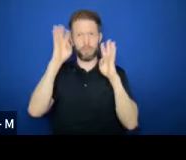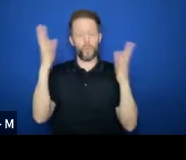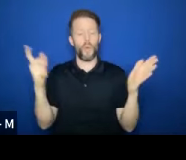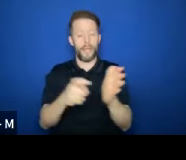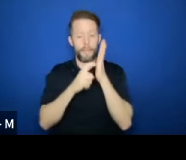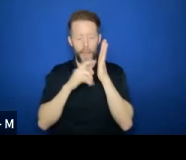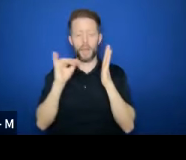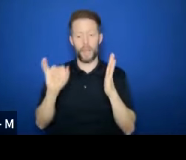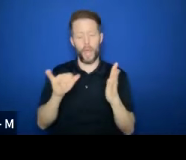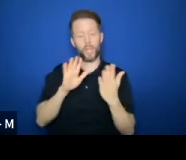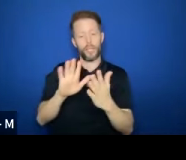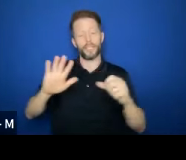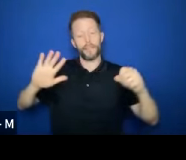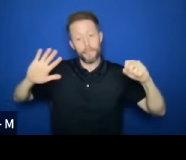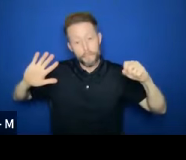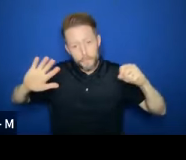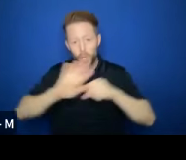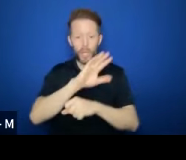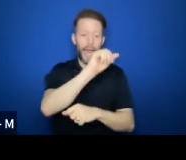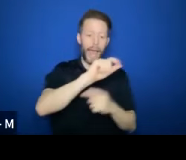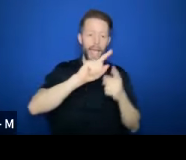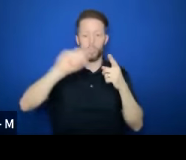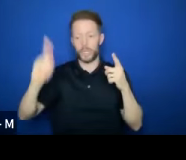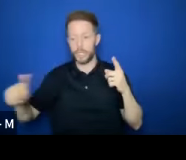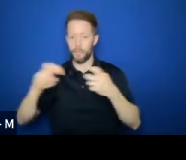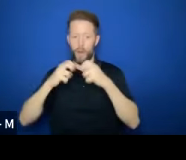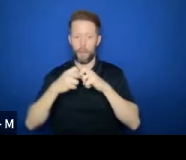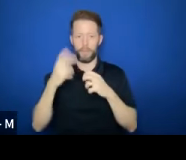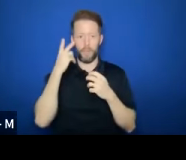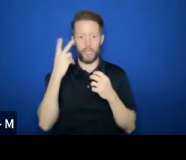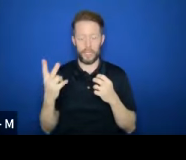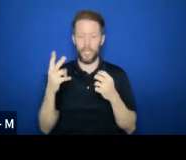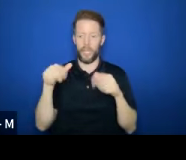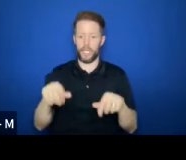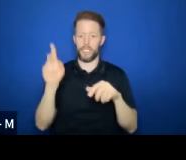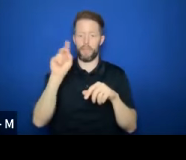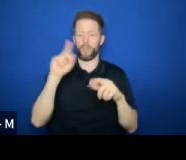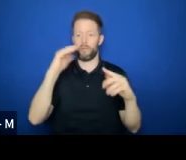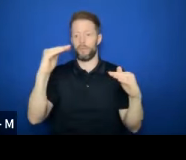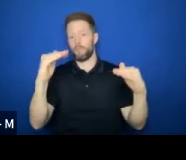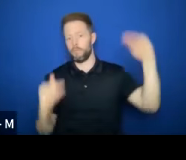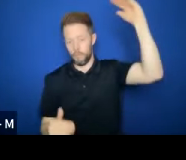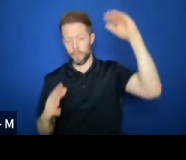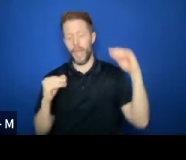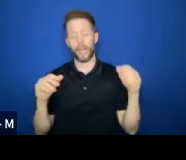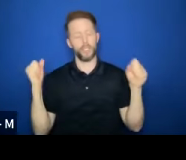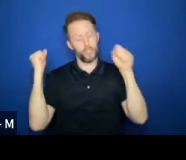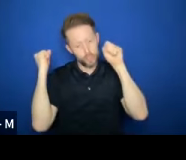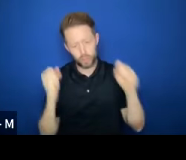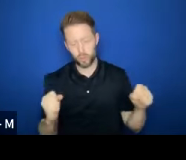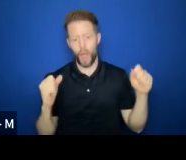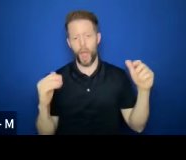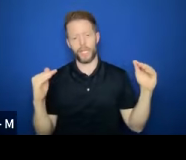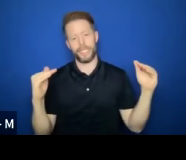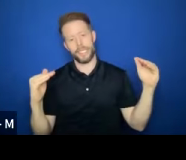full problem that we see in terms of how incredibly unequal our democracy remains and how tilted it remains towards elitism,